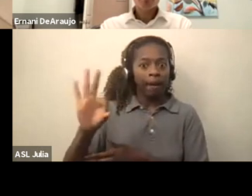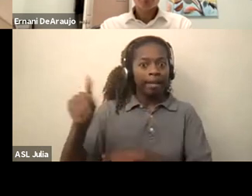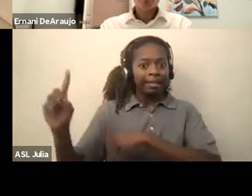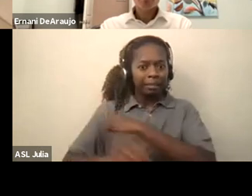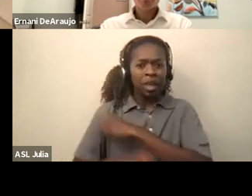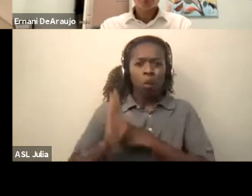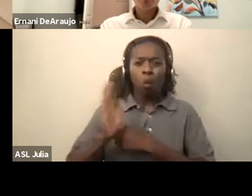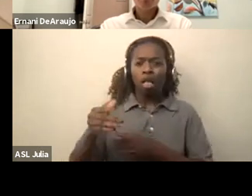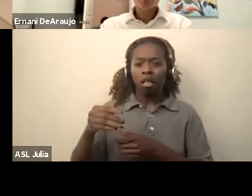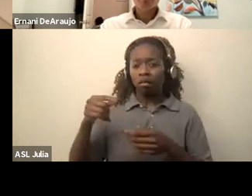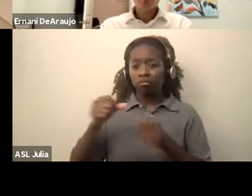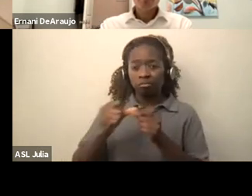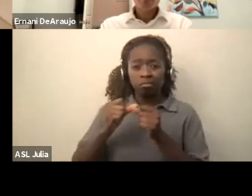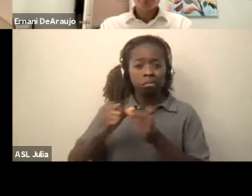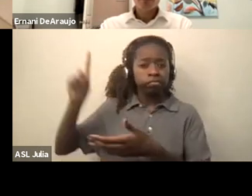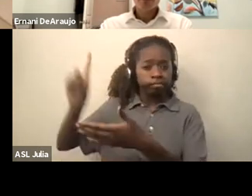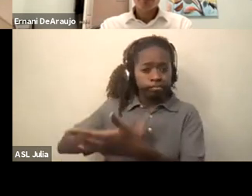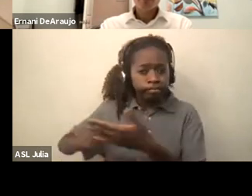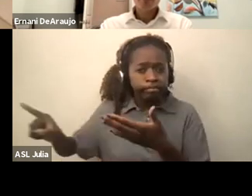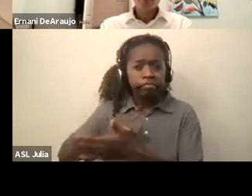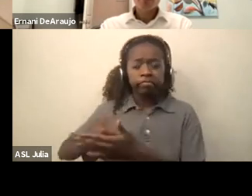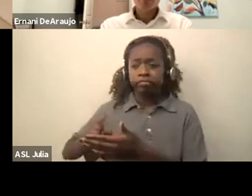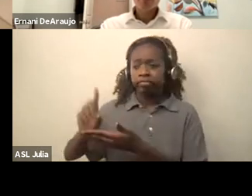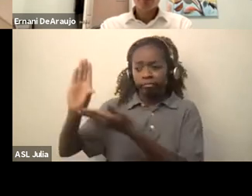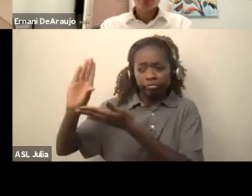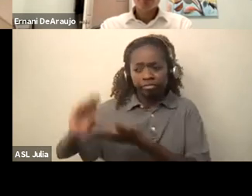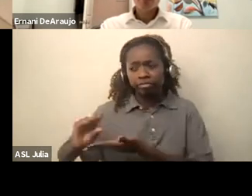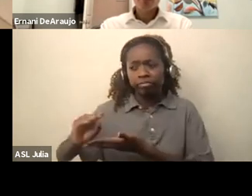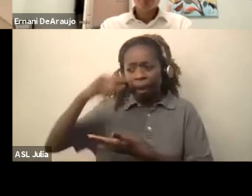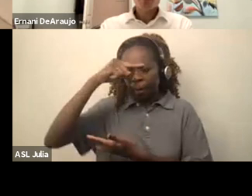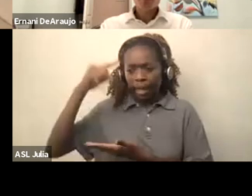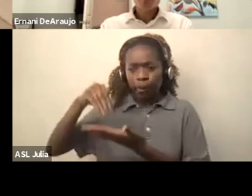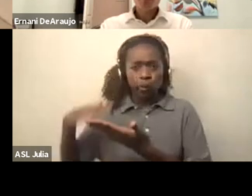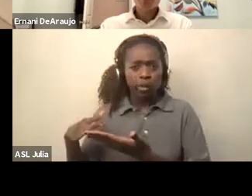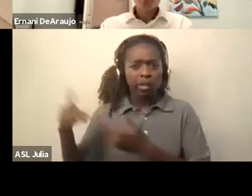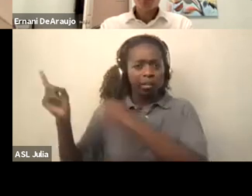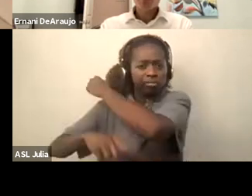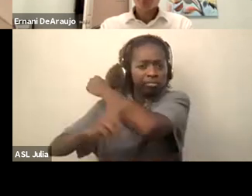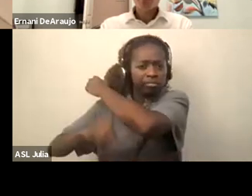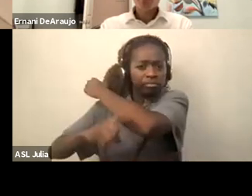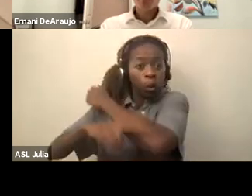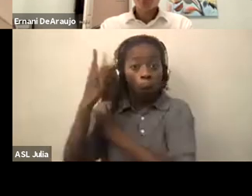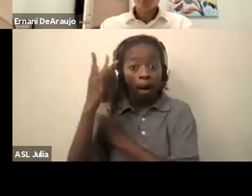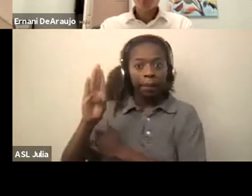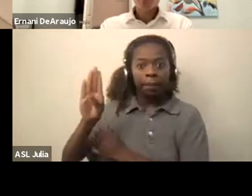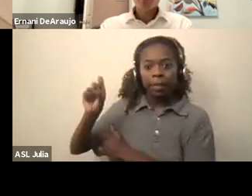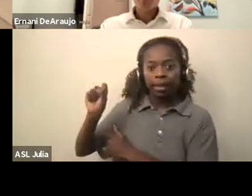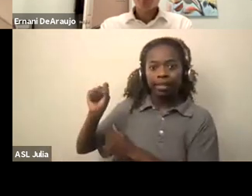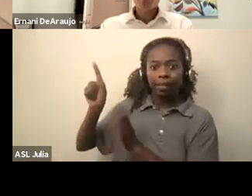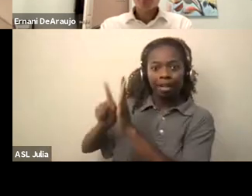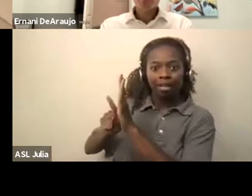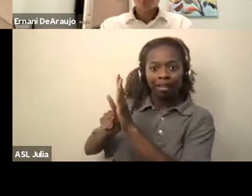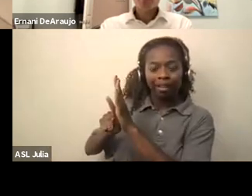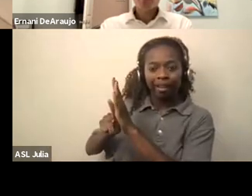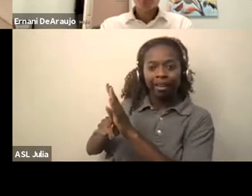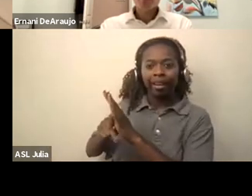pathologize black students with punitive measures why because bps policies prioritizes